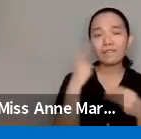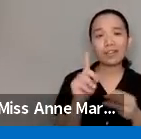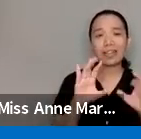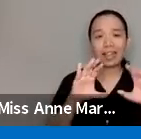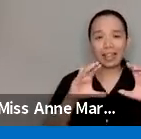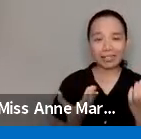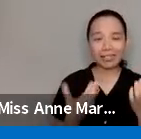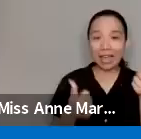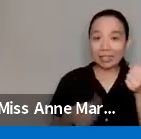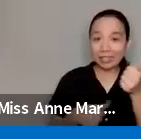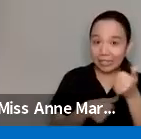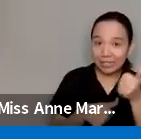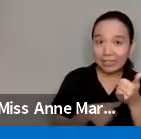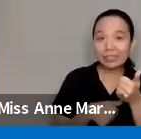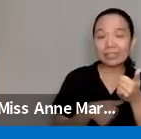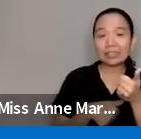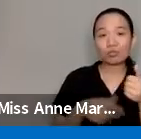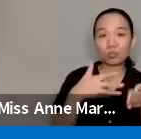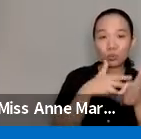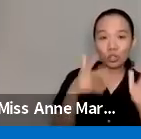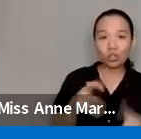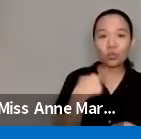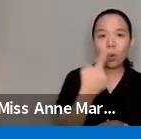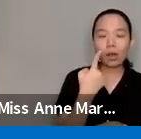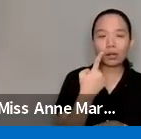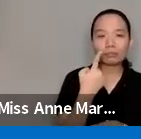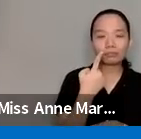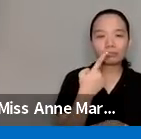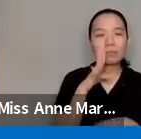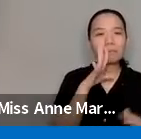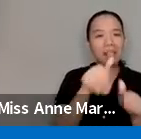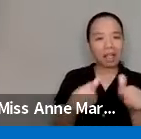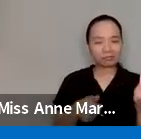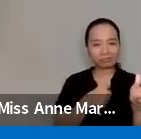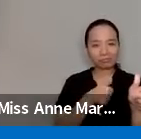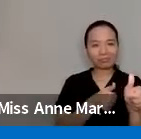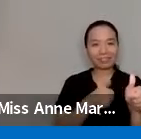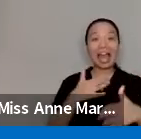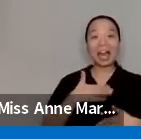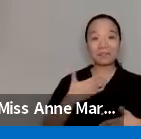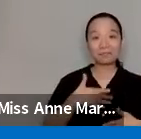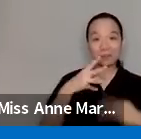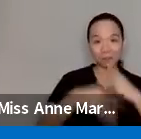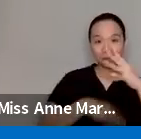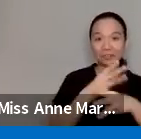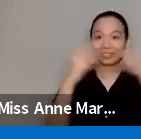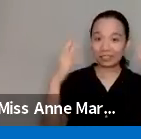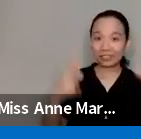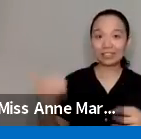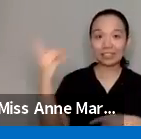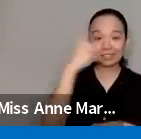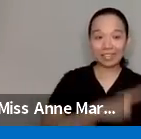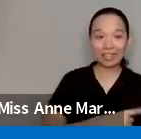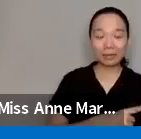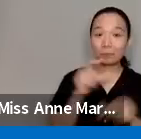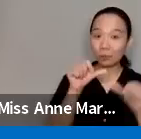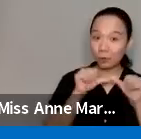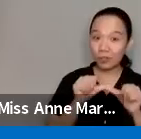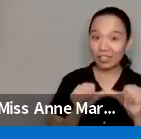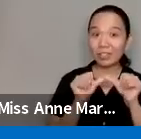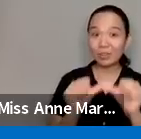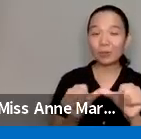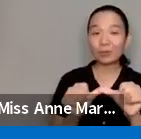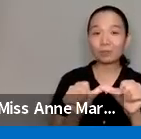and assisting students who are lagging behind. Happy World Teachers Day. May you continue